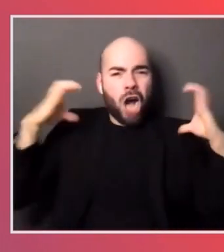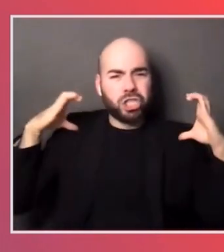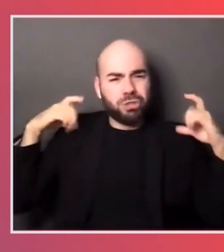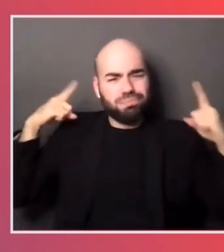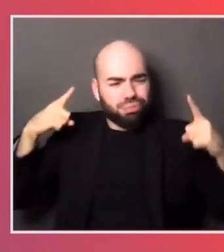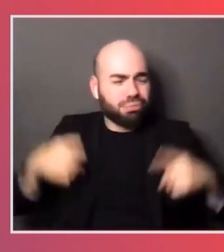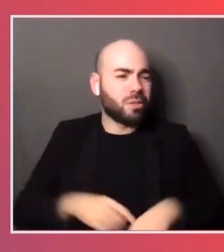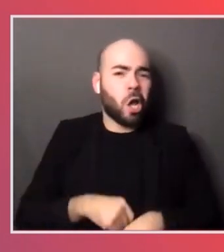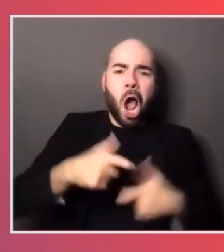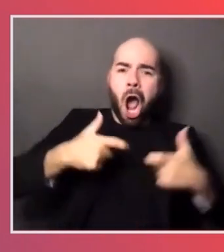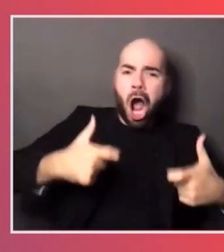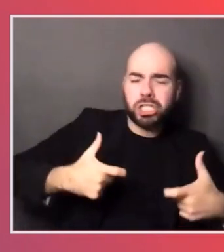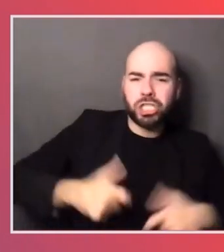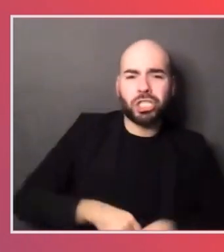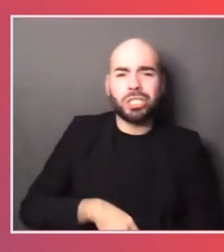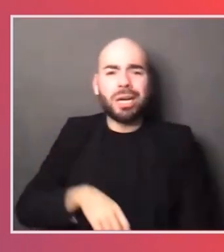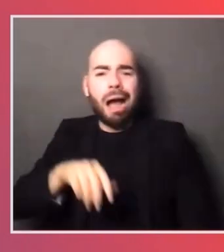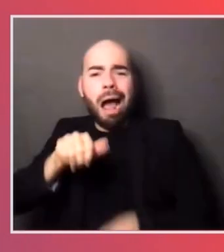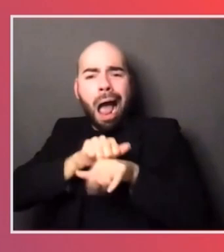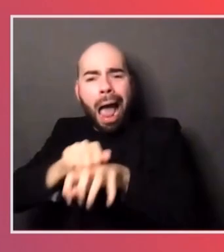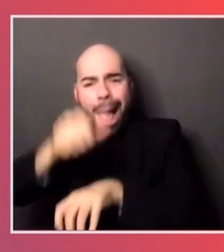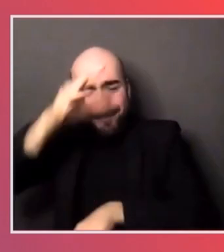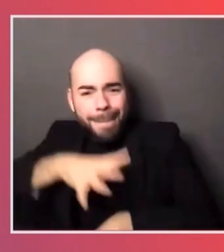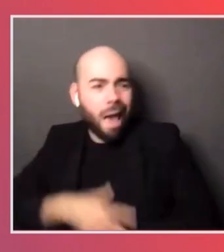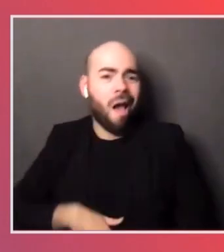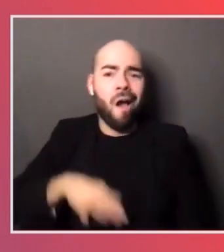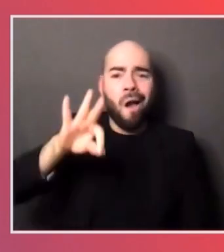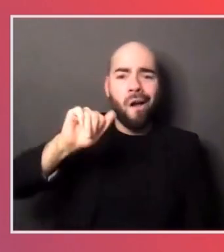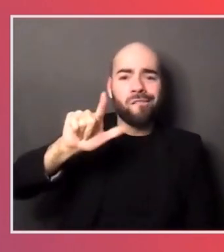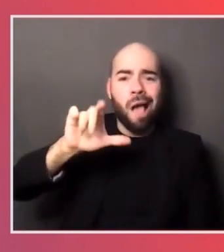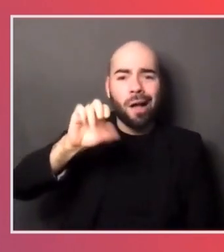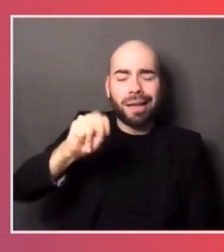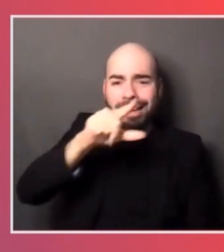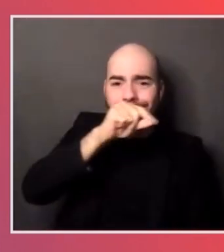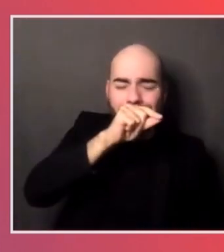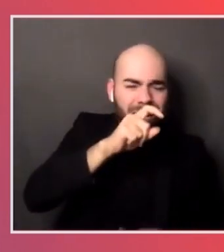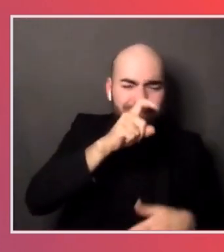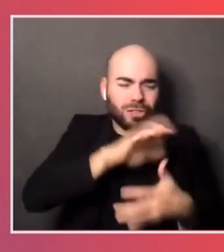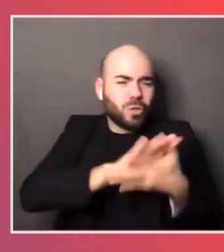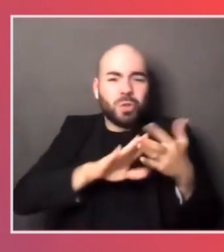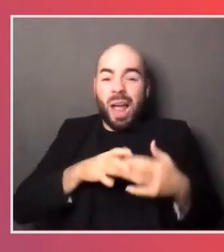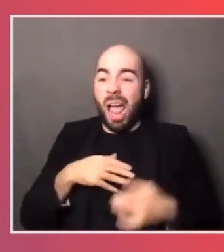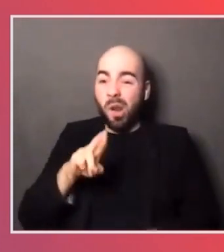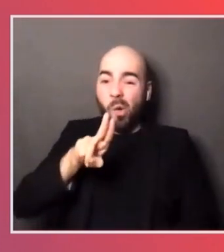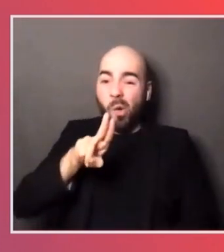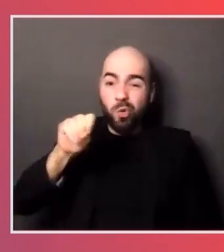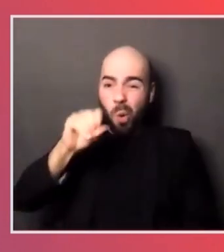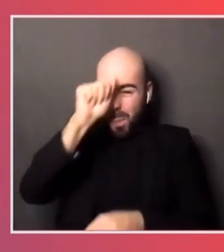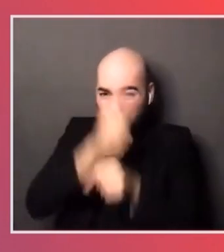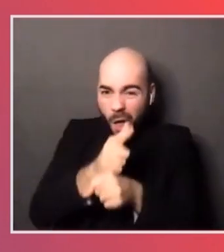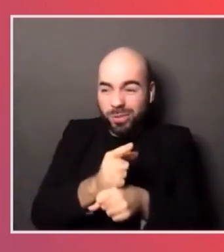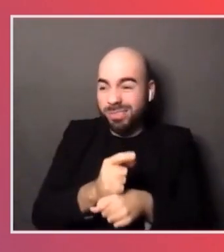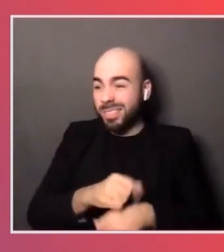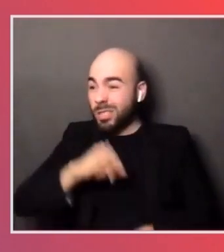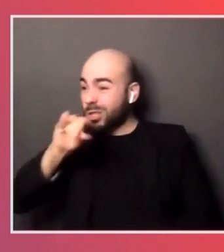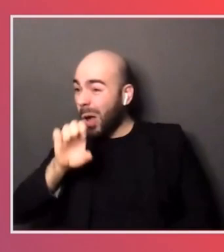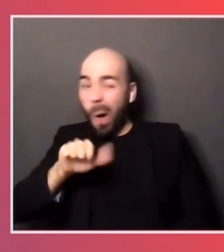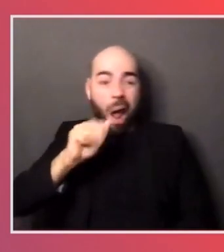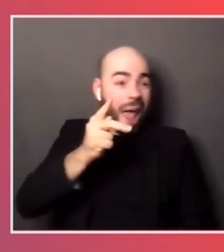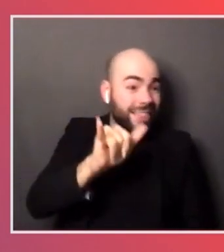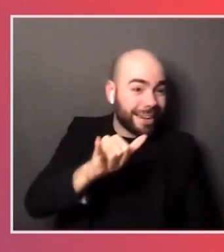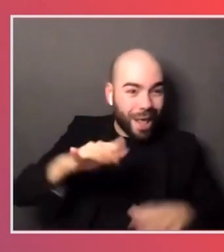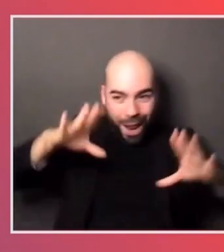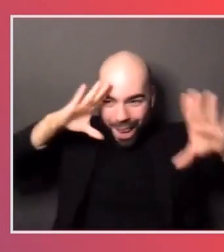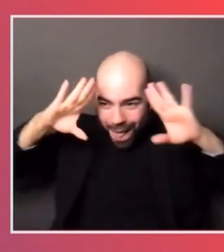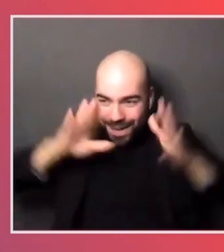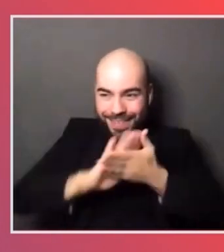and my friends, the Russos. Hey, Joe and Anthony, good to see you again. As usual, Thor seems to be off somewhere else. One of the last